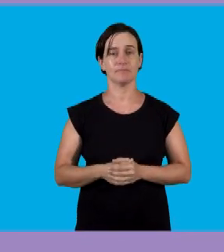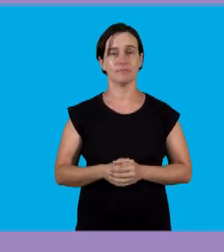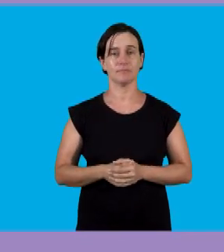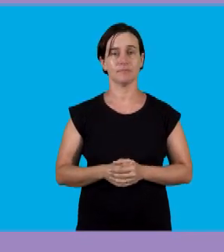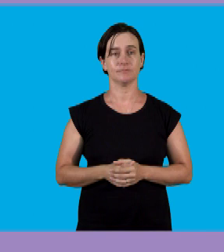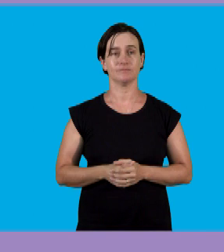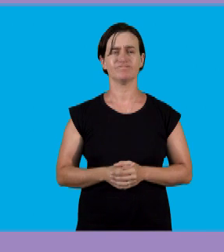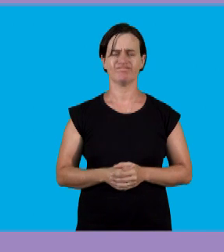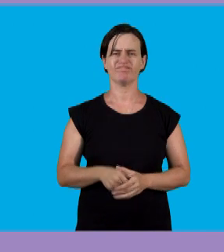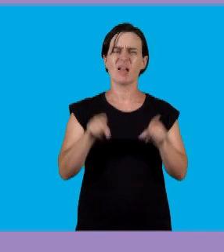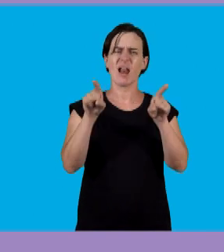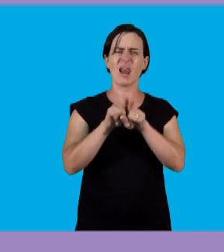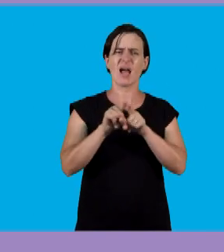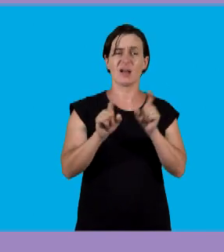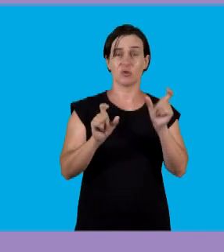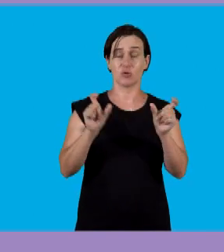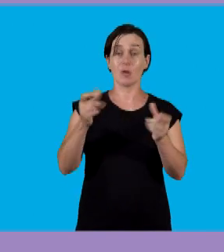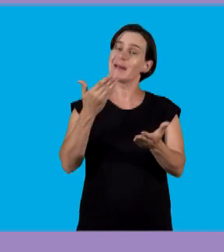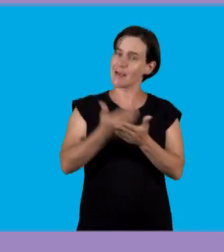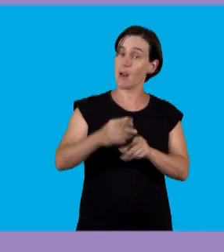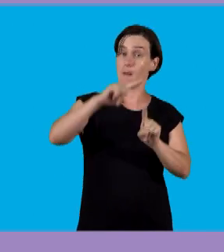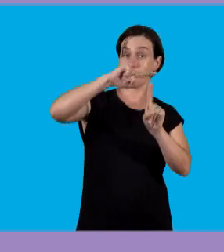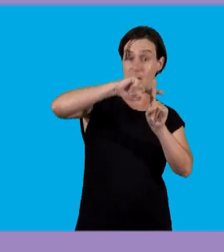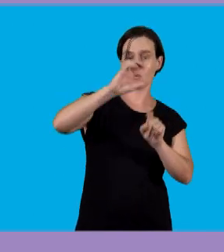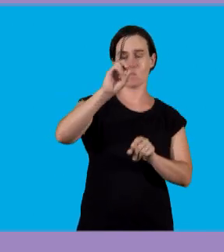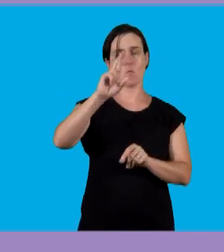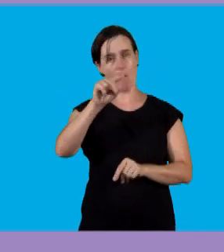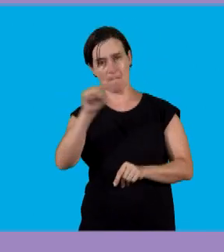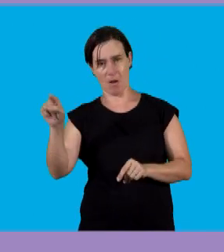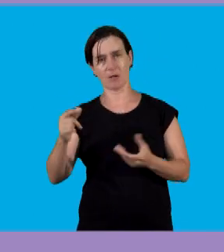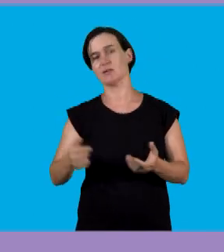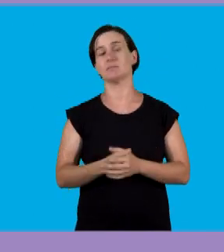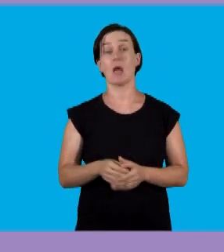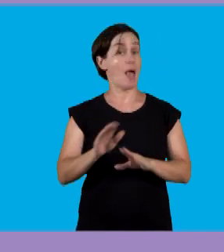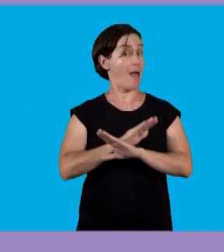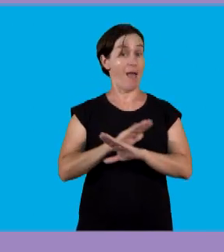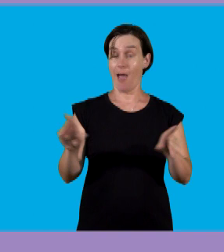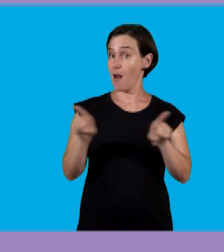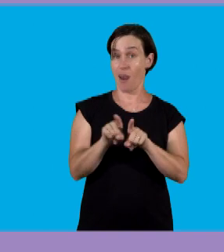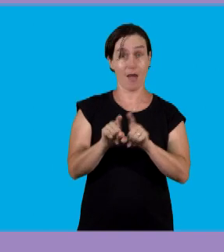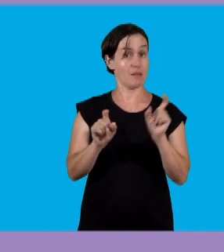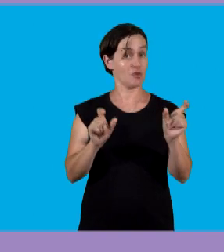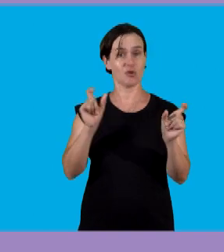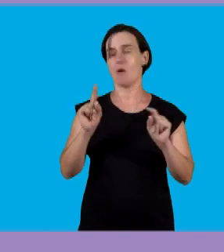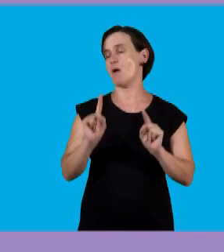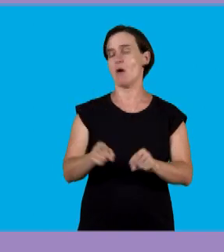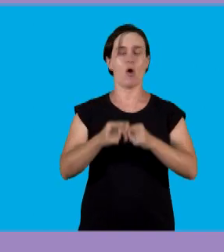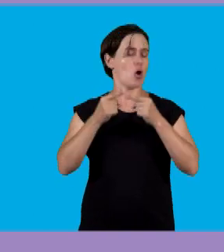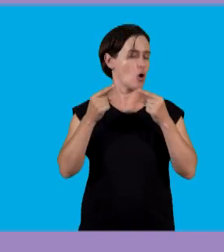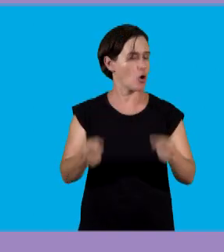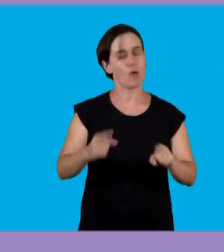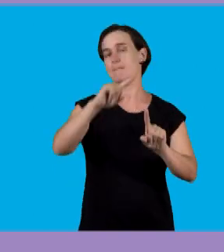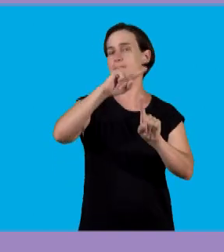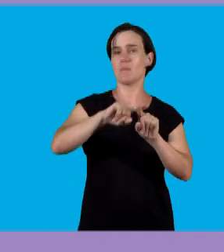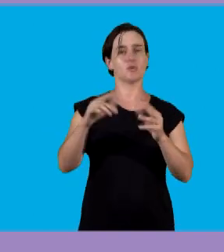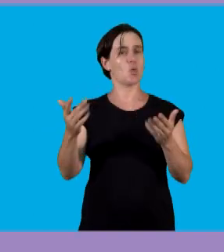So like terms can be added or subtracted. Unlike terms cannot be